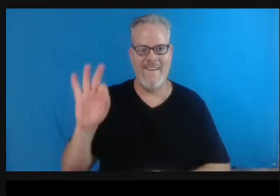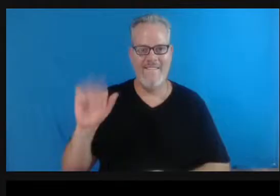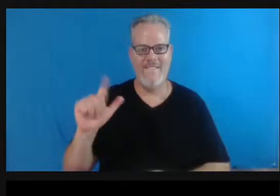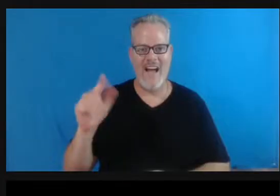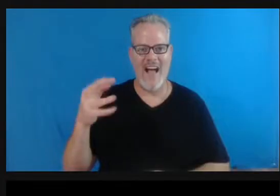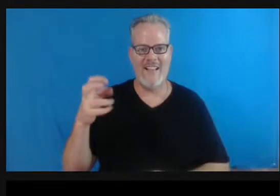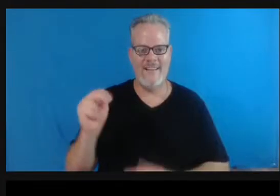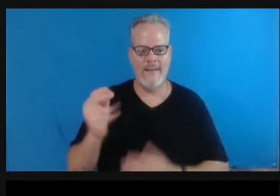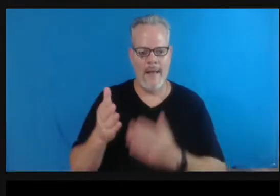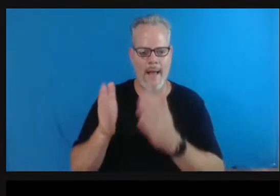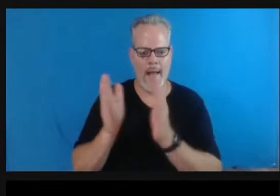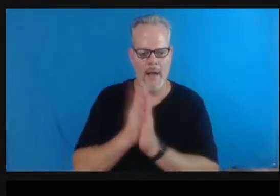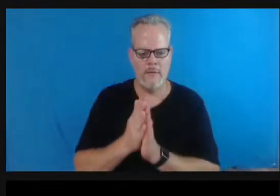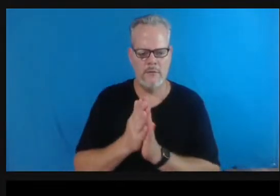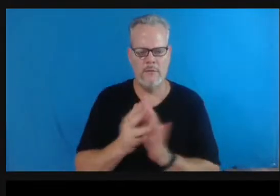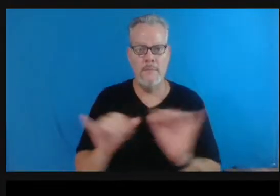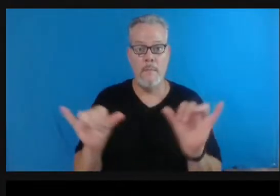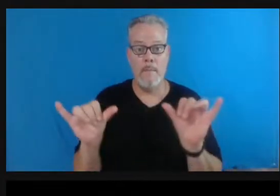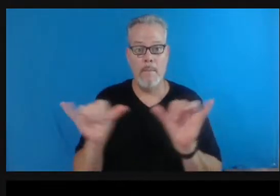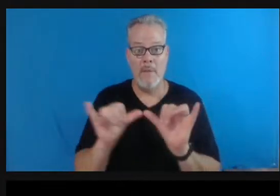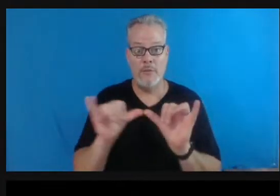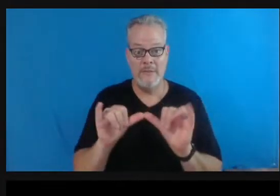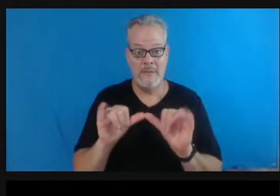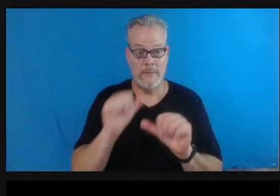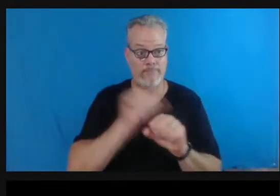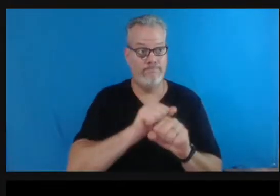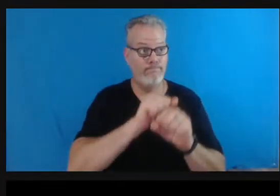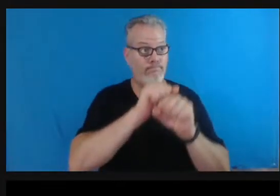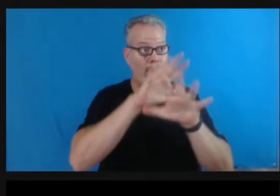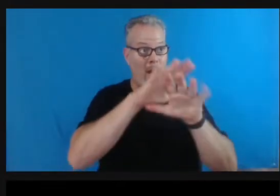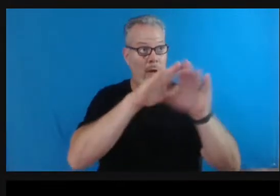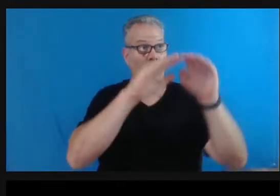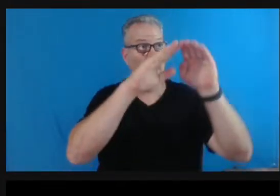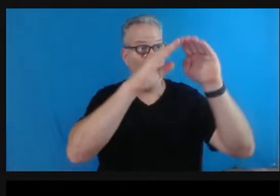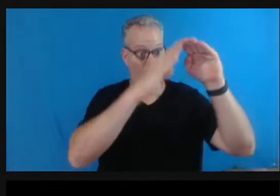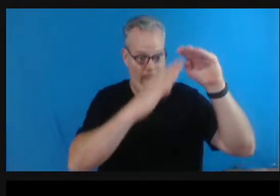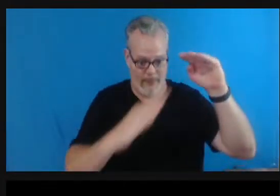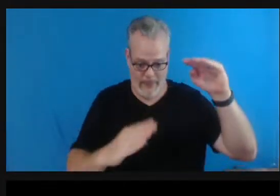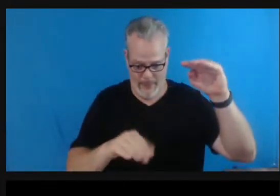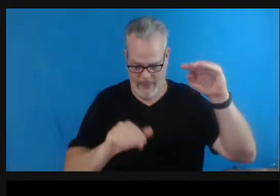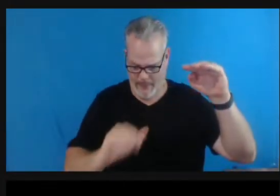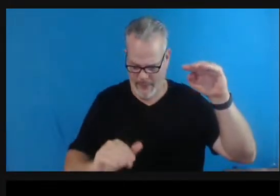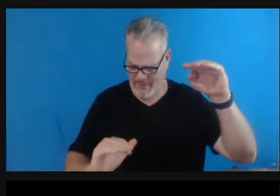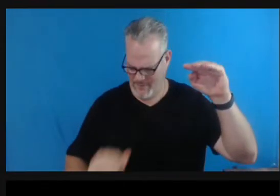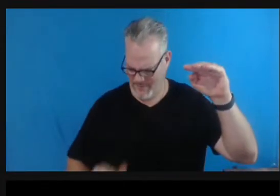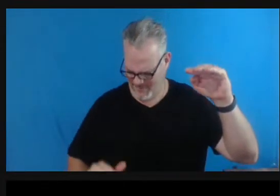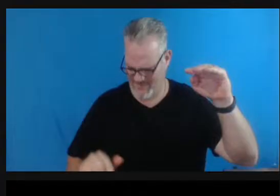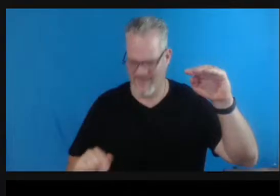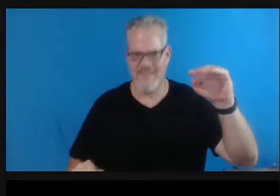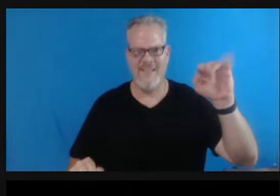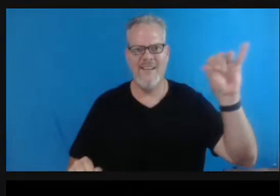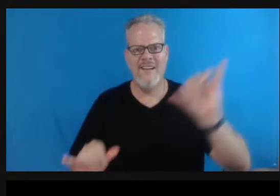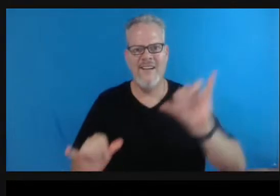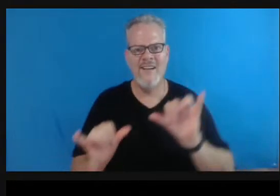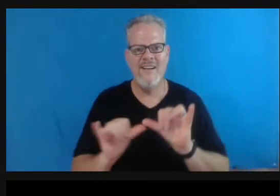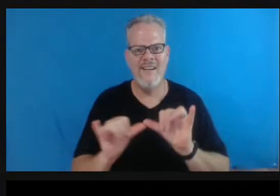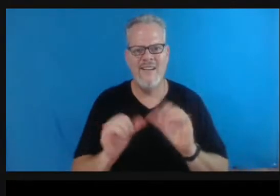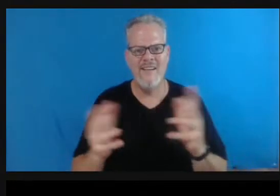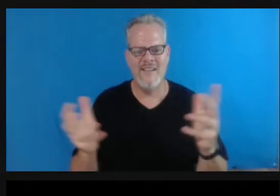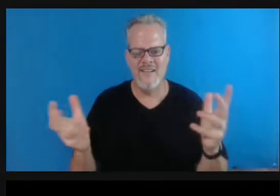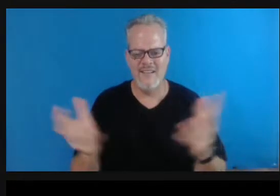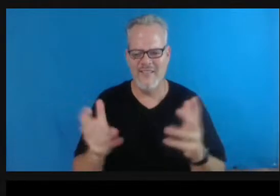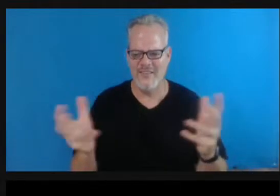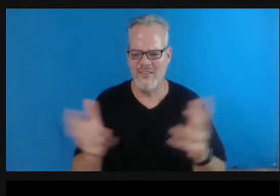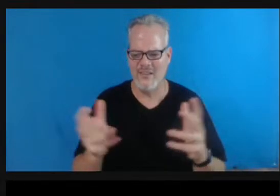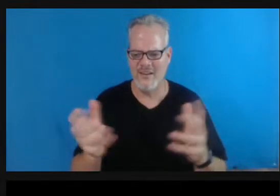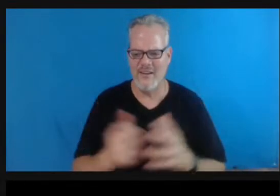what is the base of the measurement for the fountaining? Top of vent or base of vents? Thanks. Just trying to figure out what they're